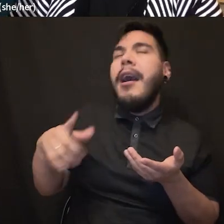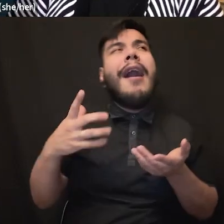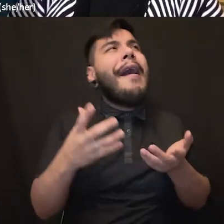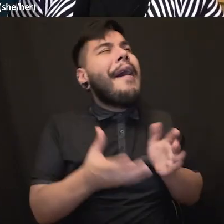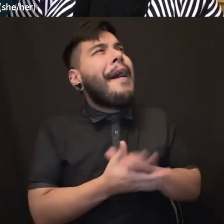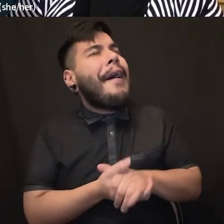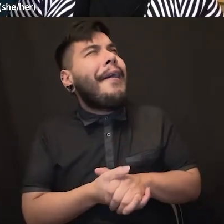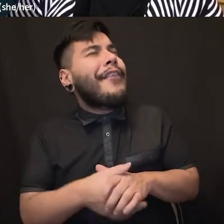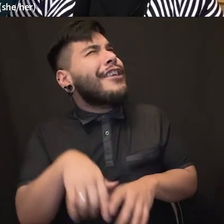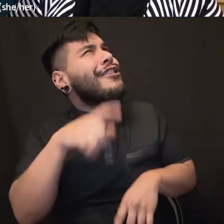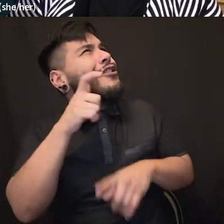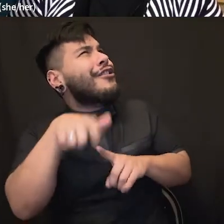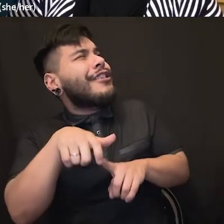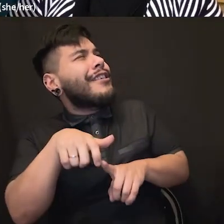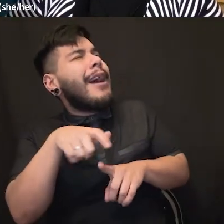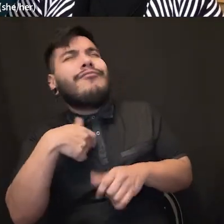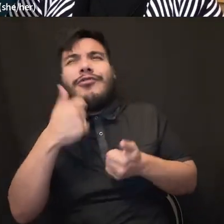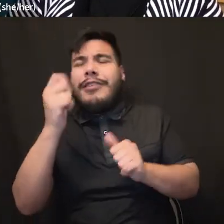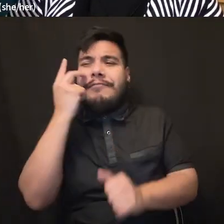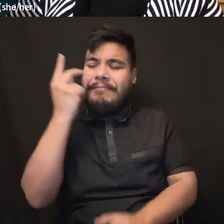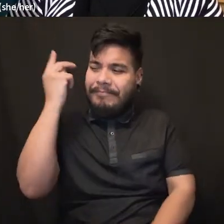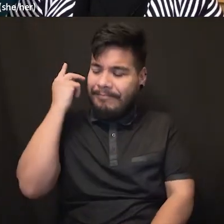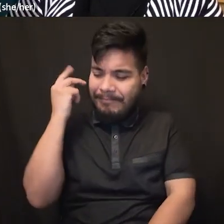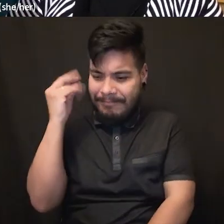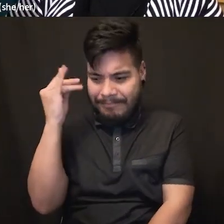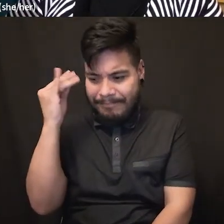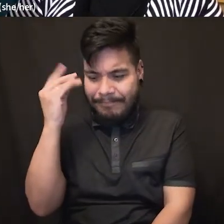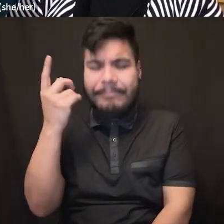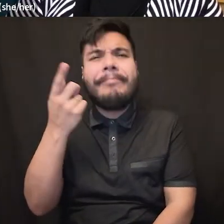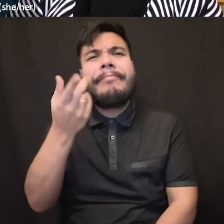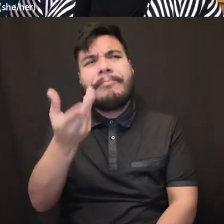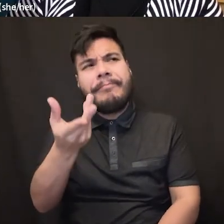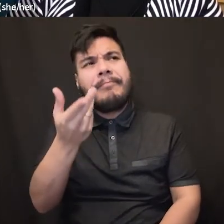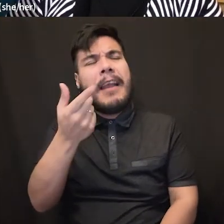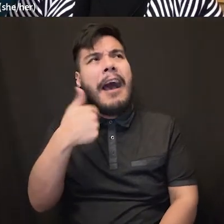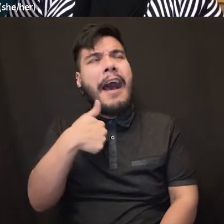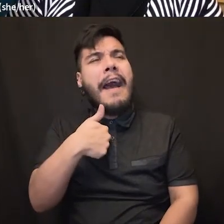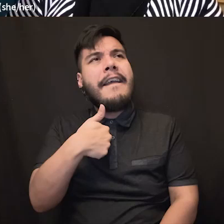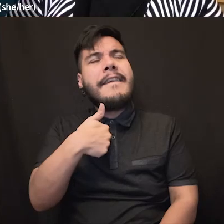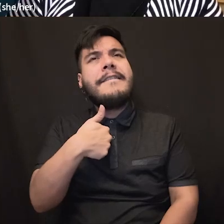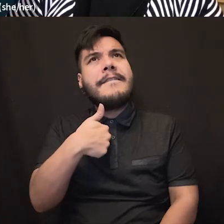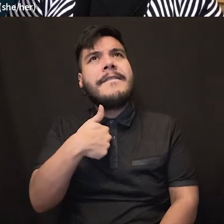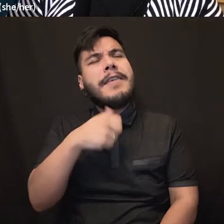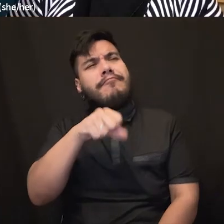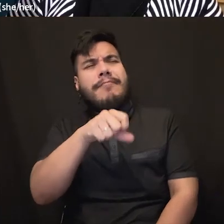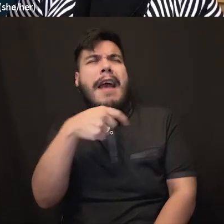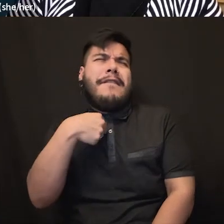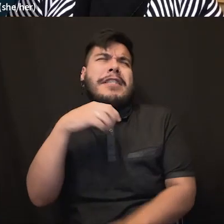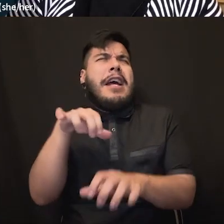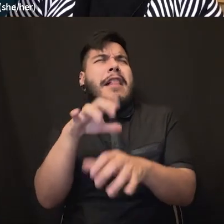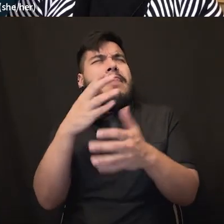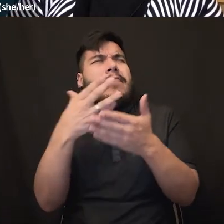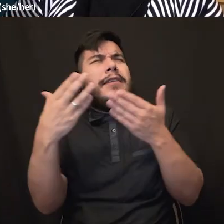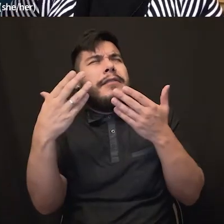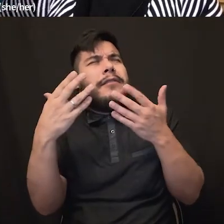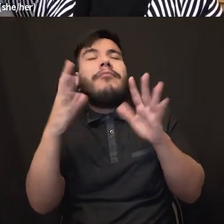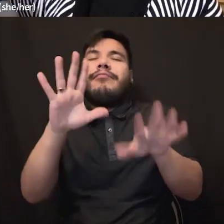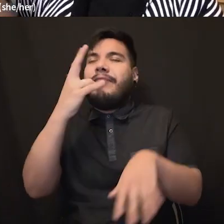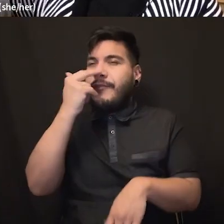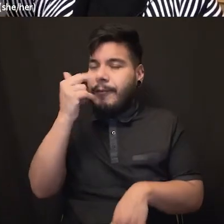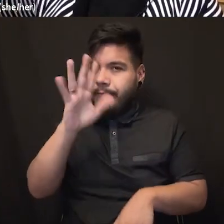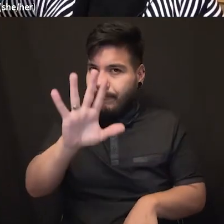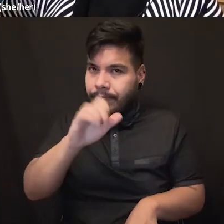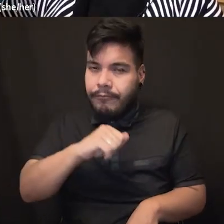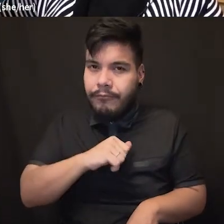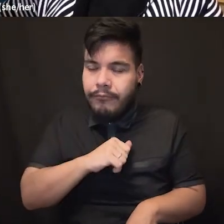That I shouldn't have done? Yeah, I'm trying to think back if I have. I mean, I've definitely done things. It's funny because I know I